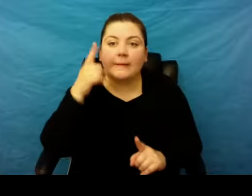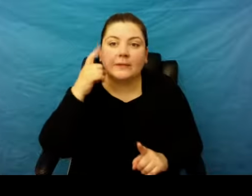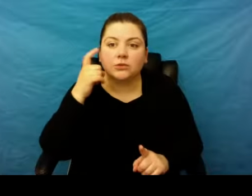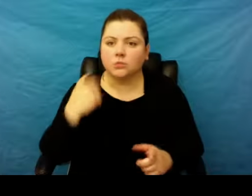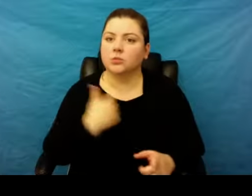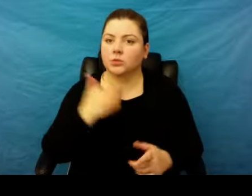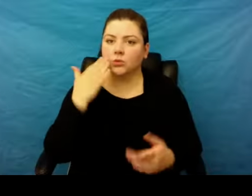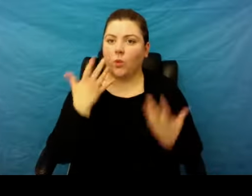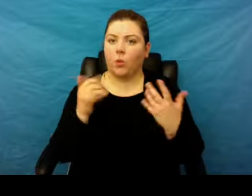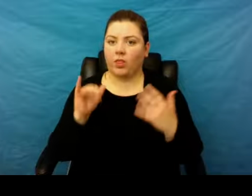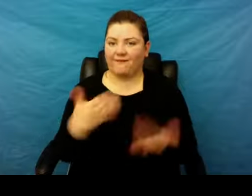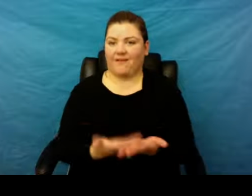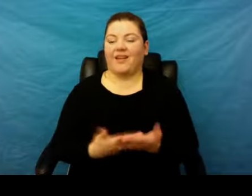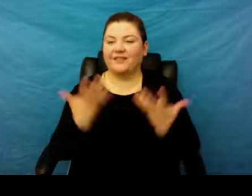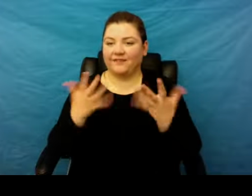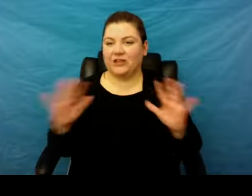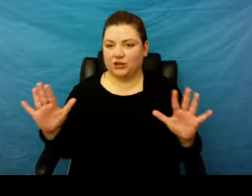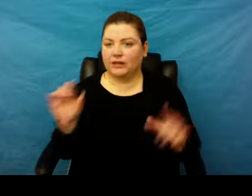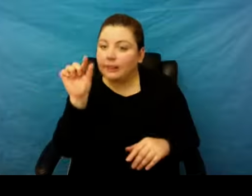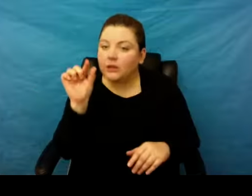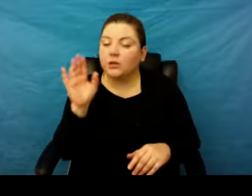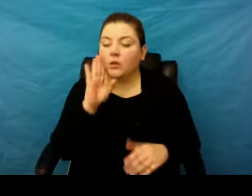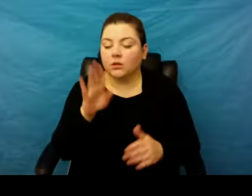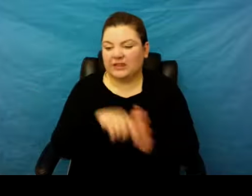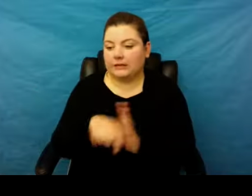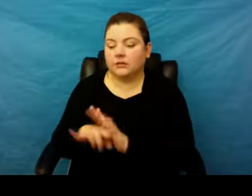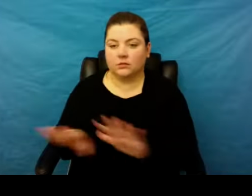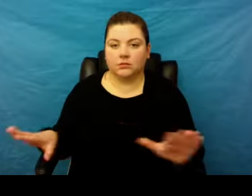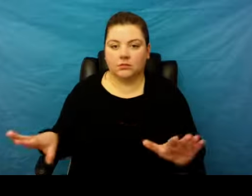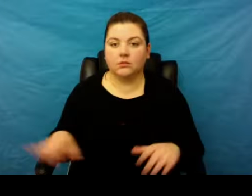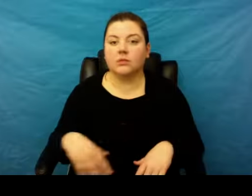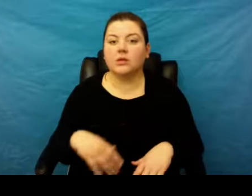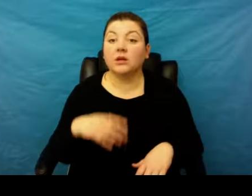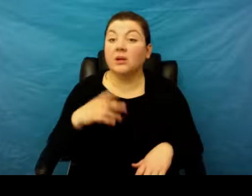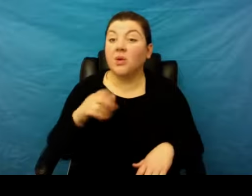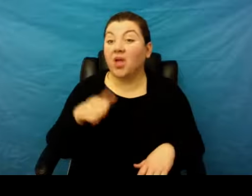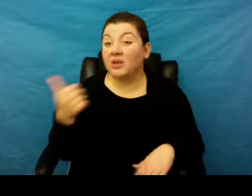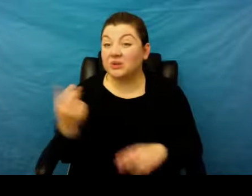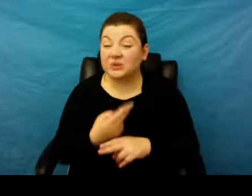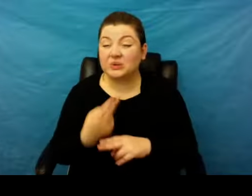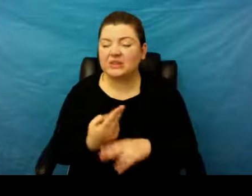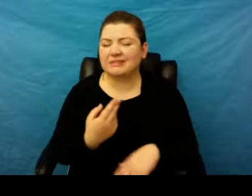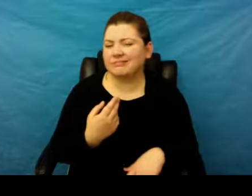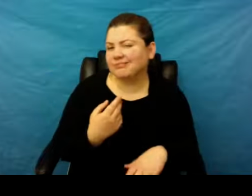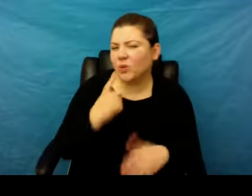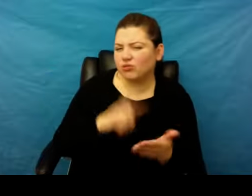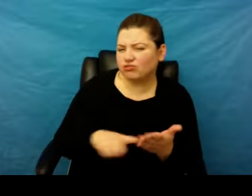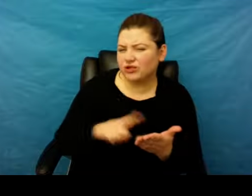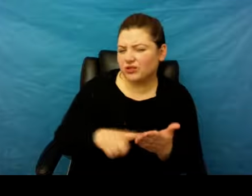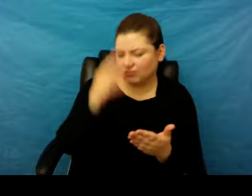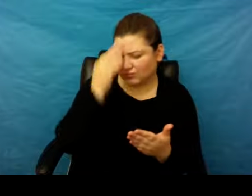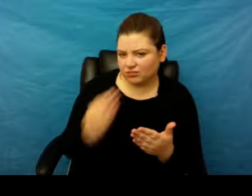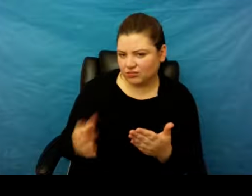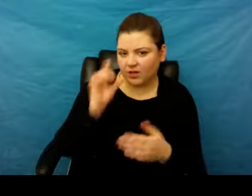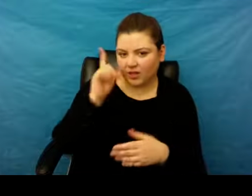think that that's a good point. But as to specifically if people are using things besides Purell, I'll get back to you. All right, John Regan, is a long car ride